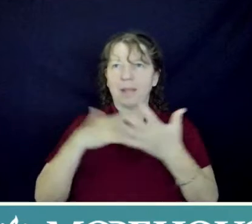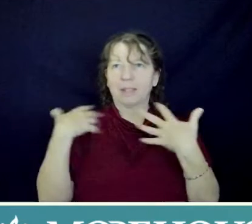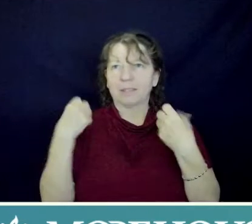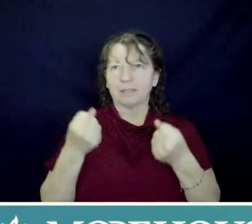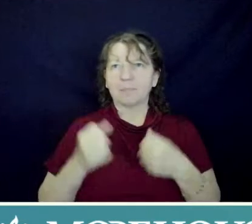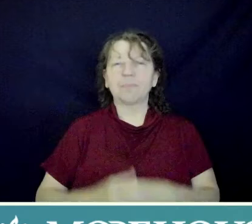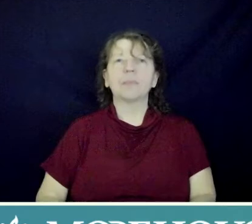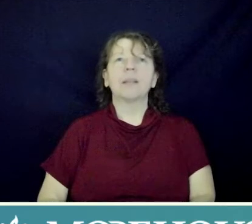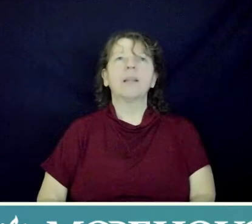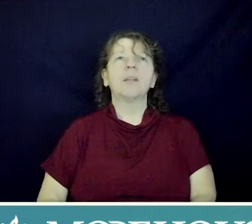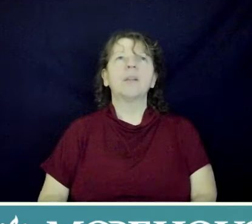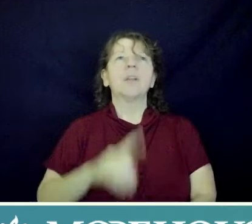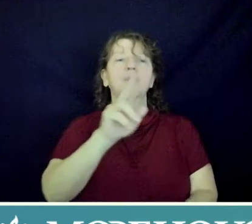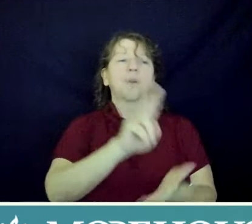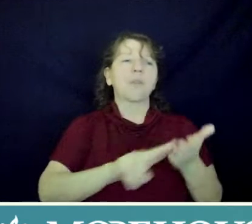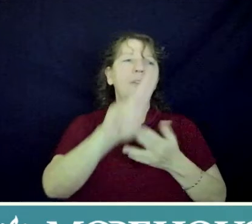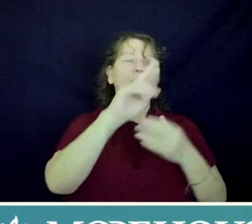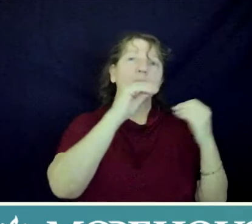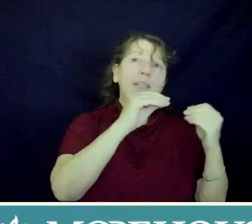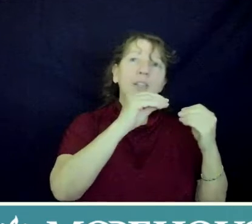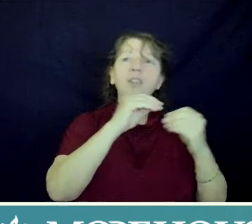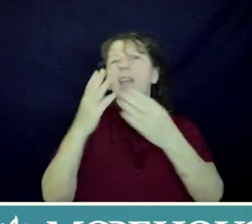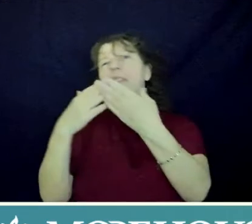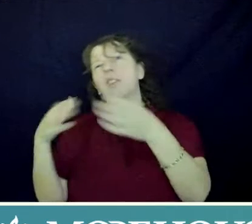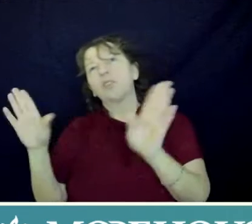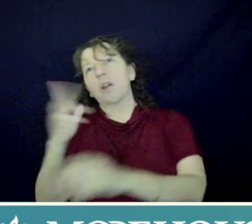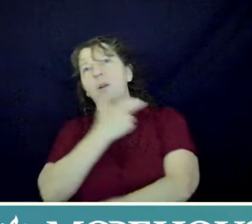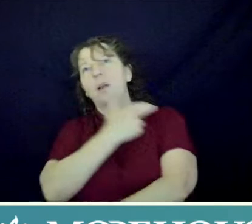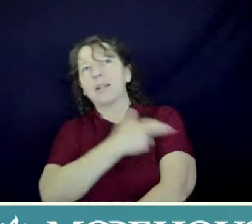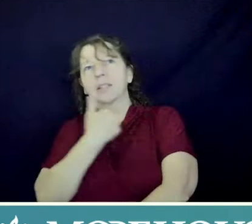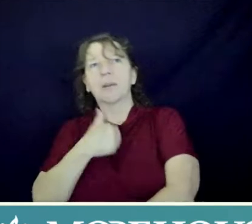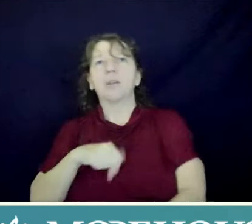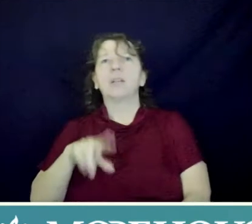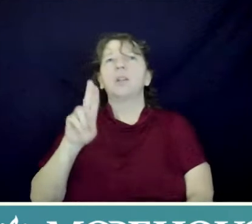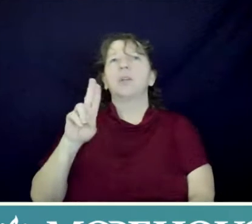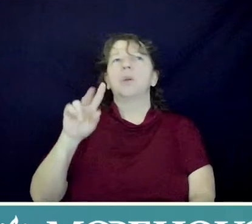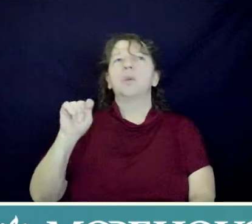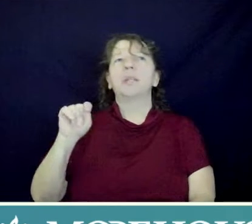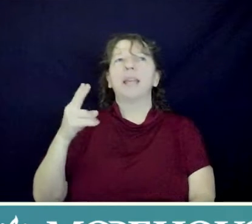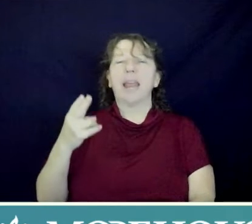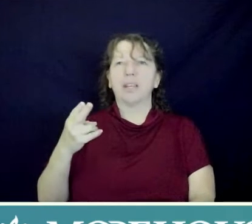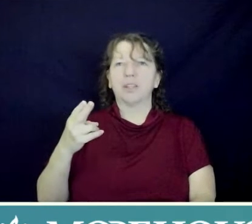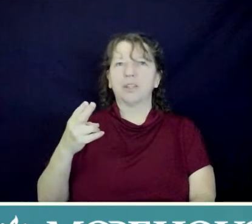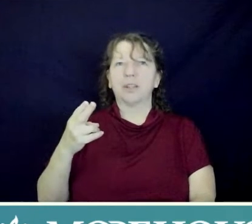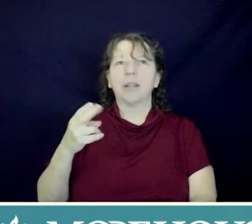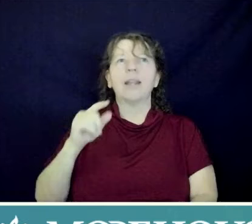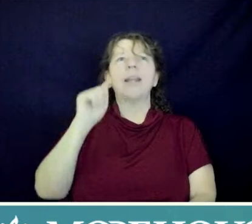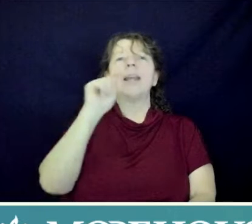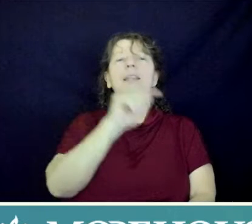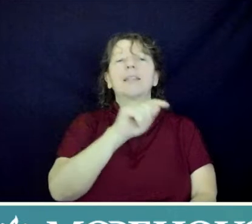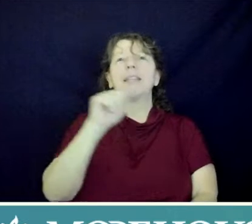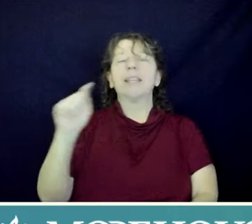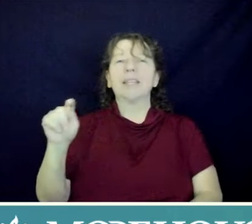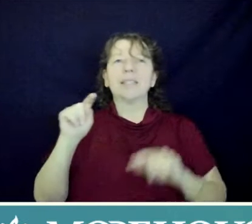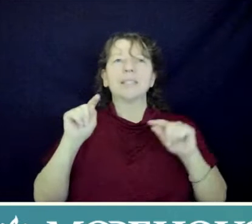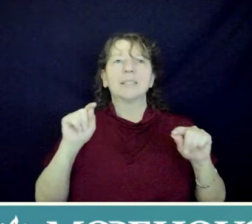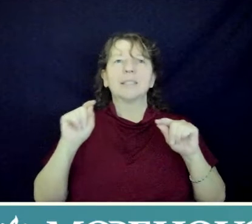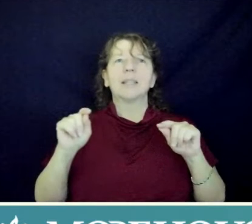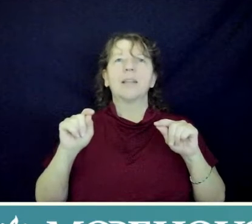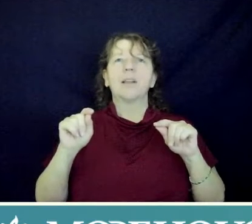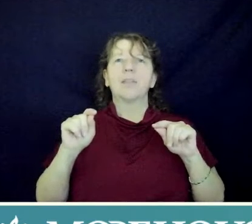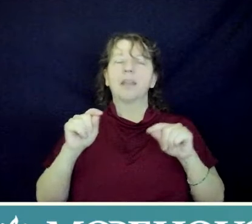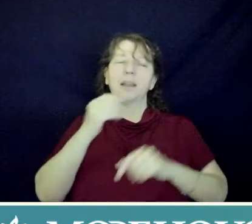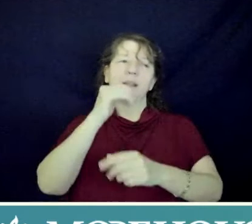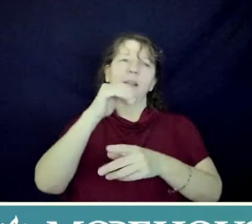Teaching Hospital and the general hospitals, the acronym is UTH. These are the sites that are facilitated by a trained